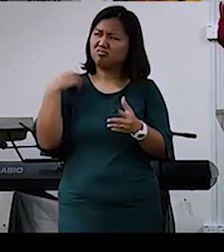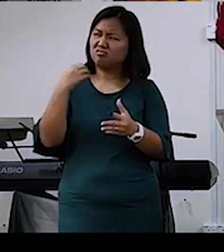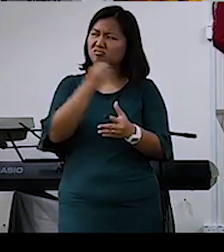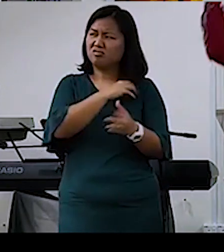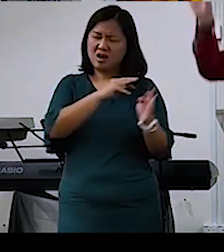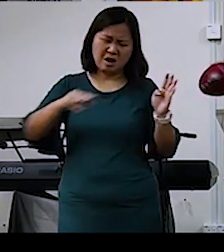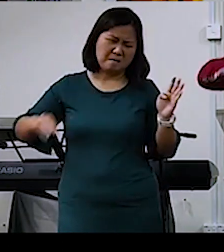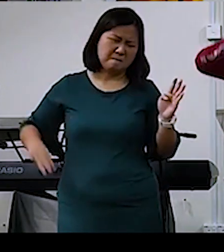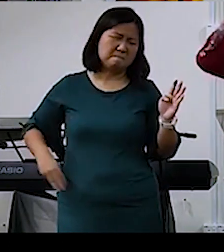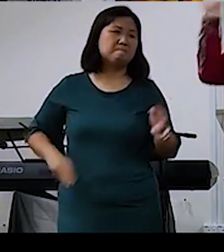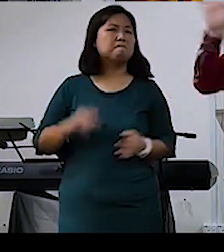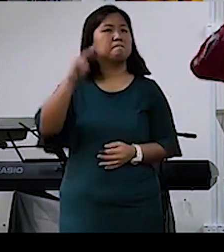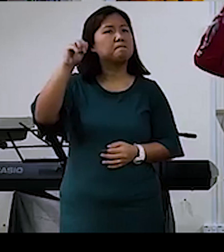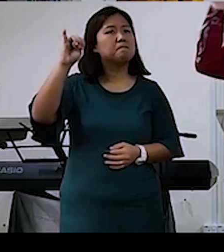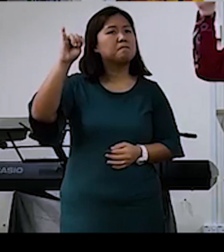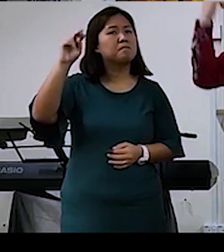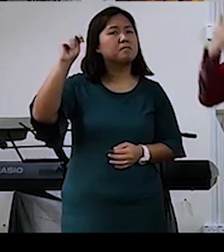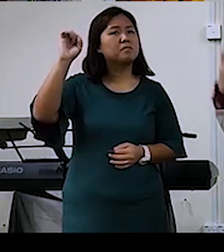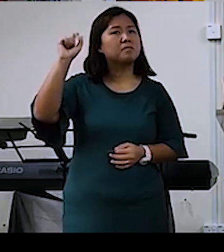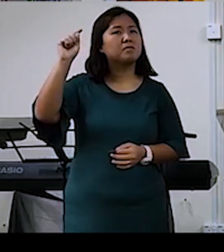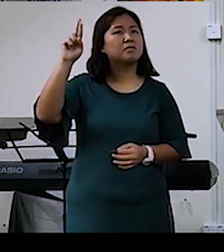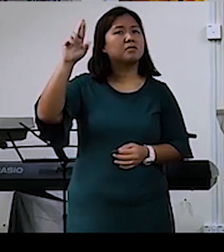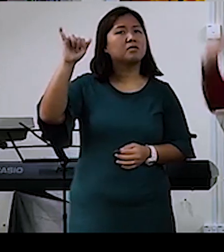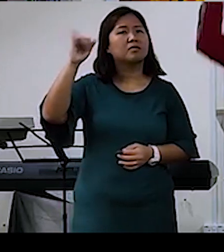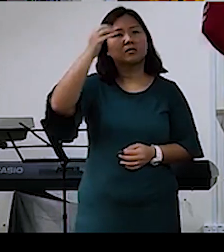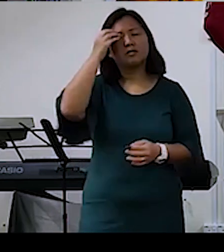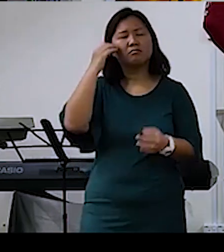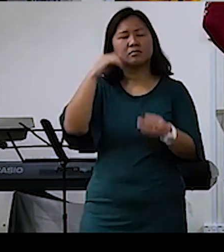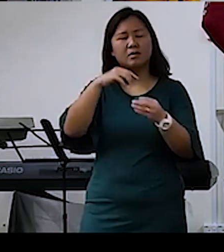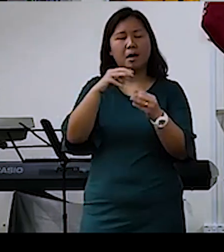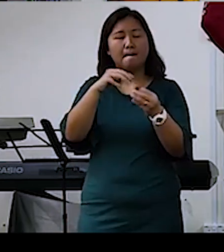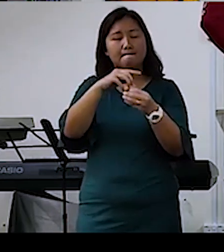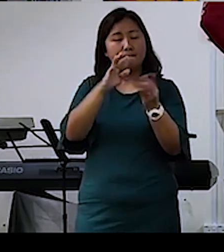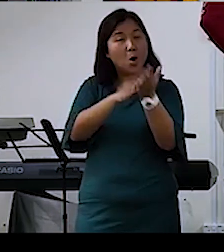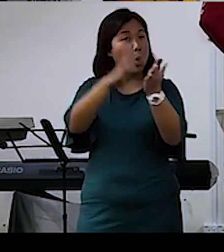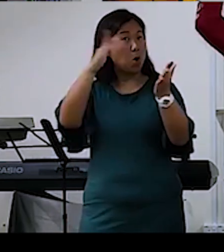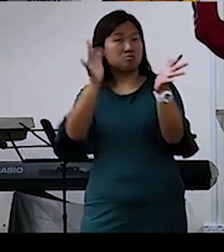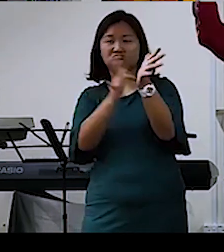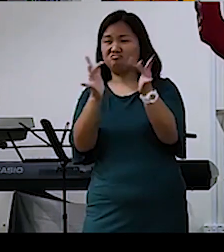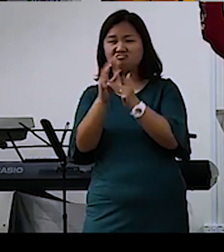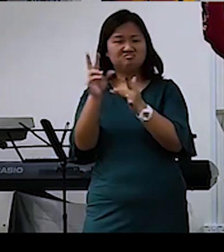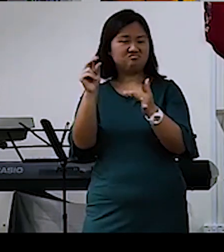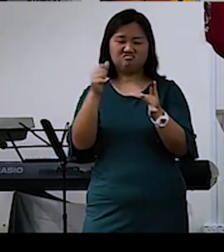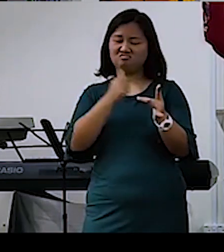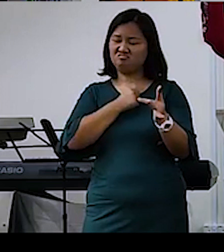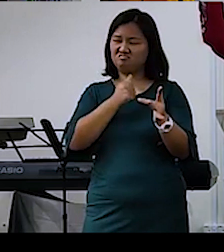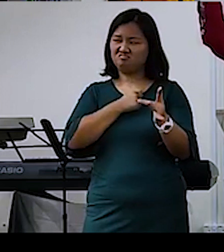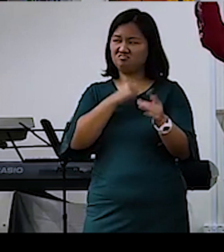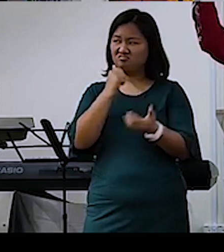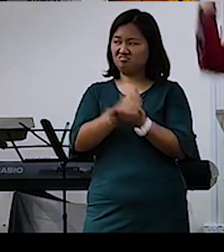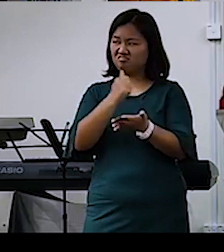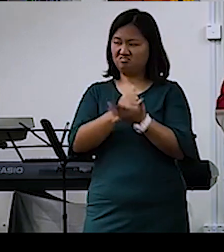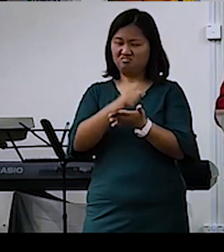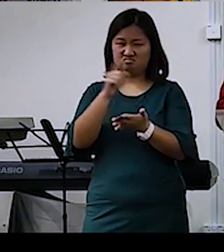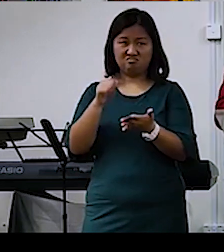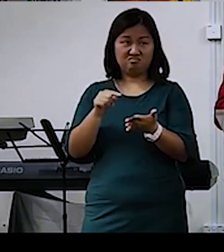in ministry. No, ministry is about glorifying Jesus and not self. And who can say amen? Amen. Who can say amen? Amen. You